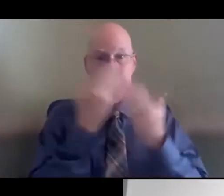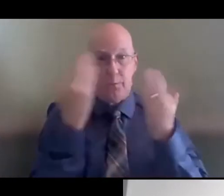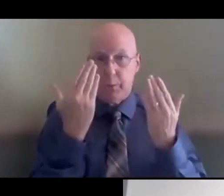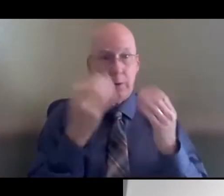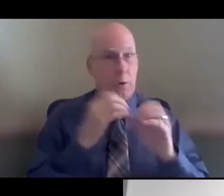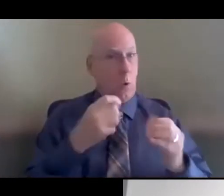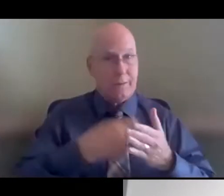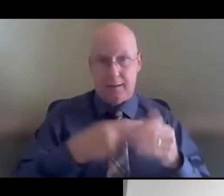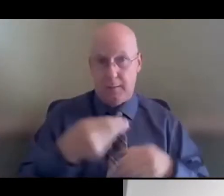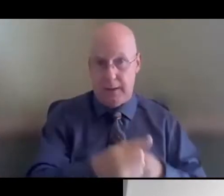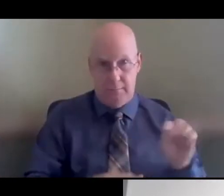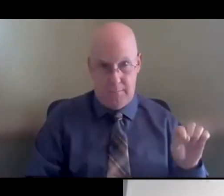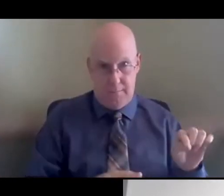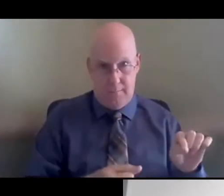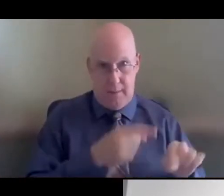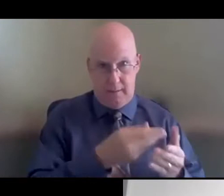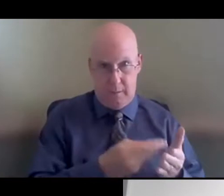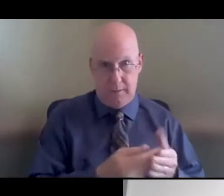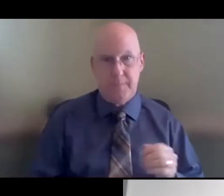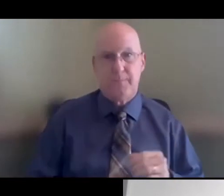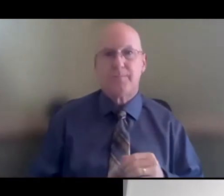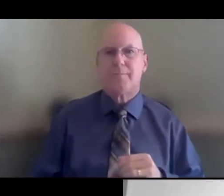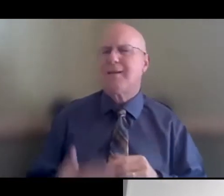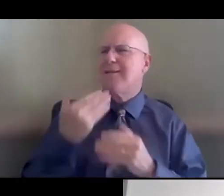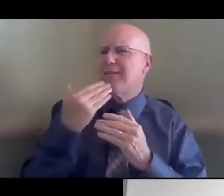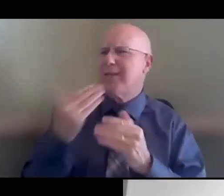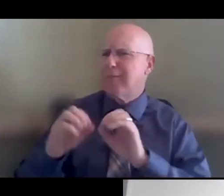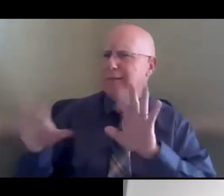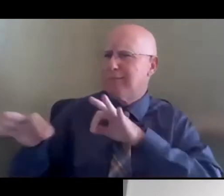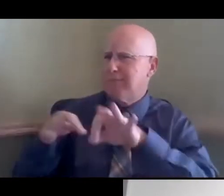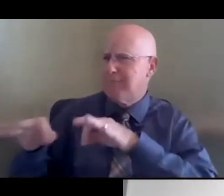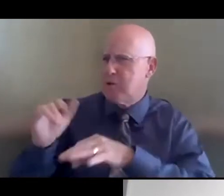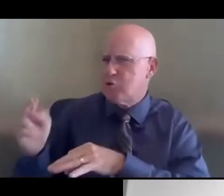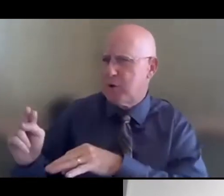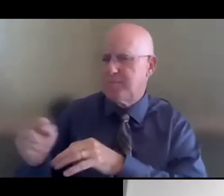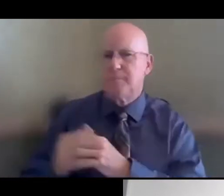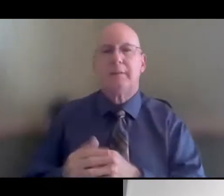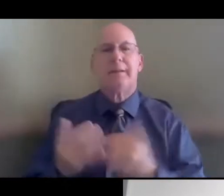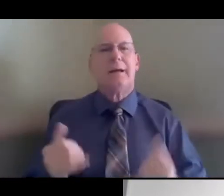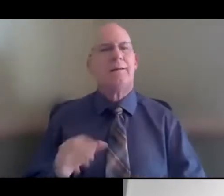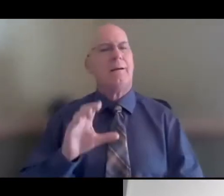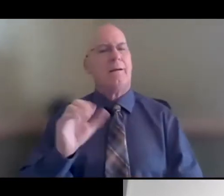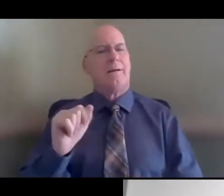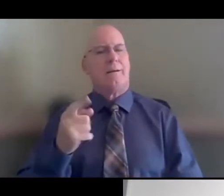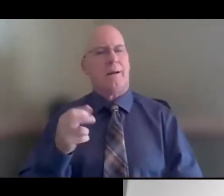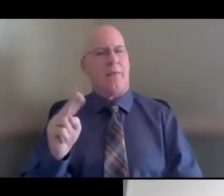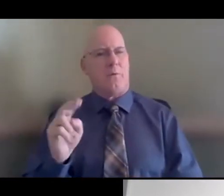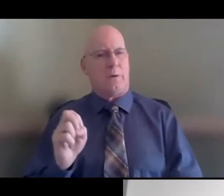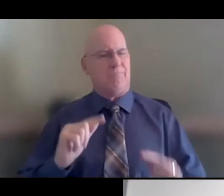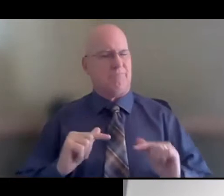program. Awesome. Thank you for that overview, John. Now, Katherine, I want to shift to you